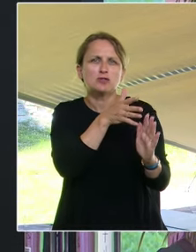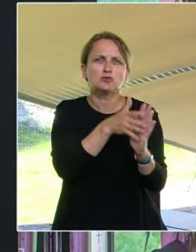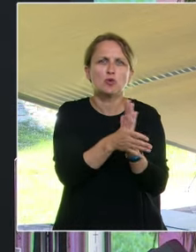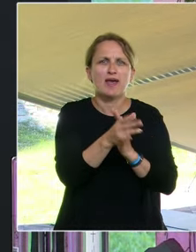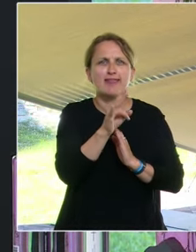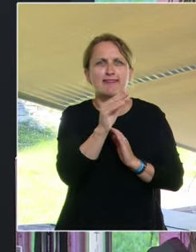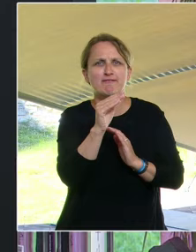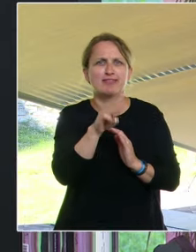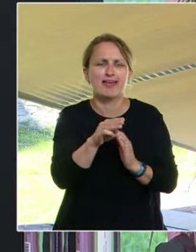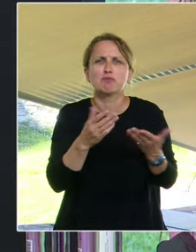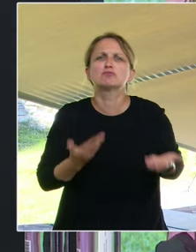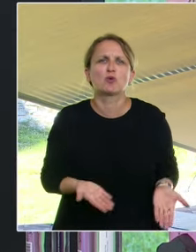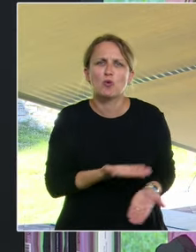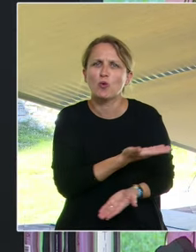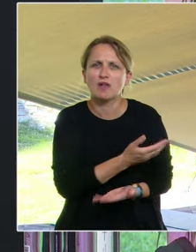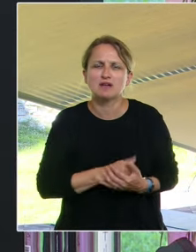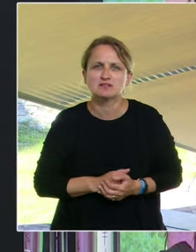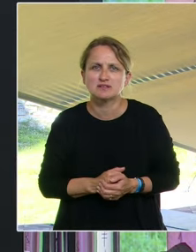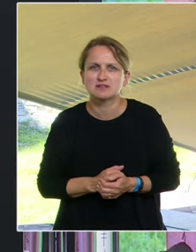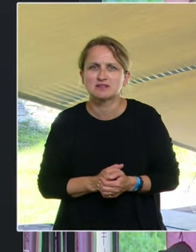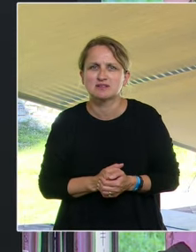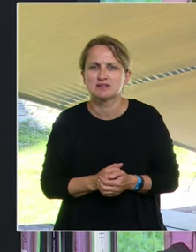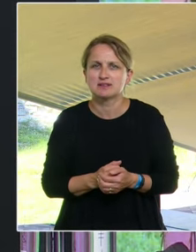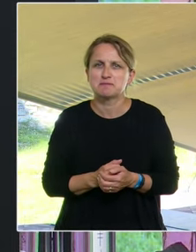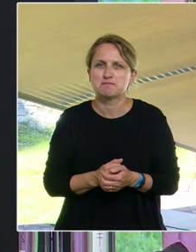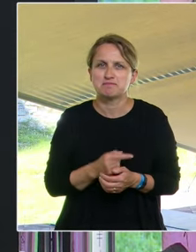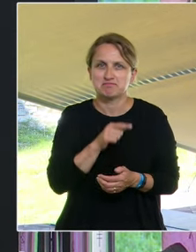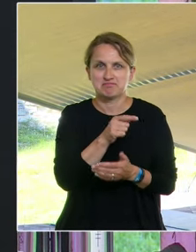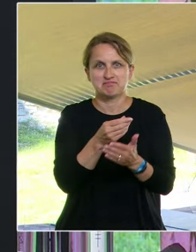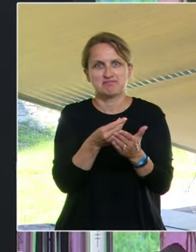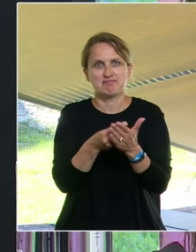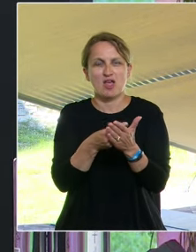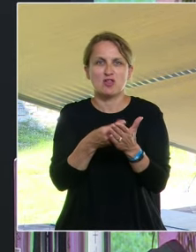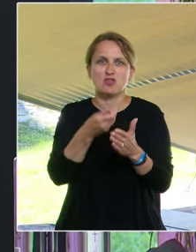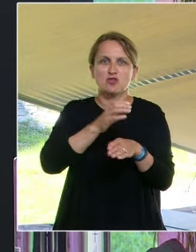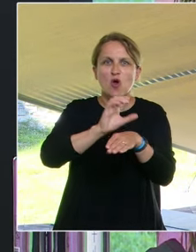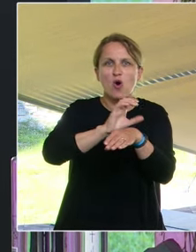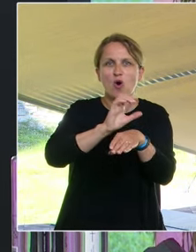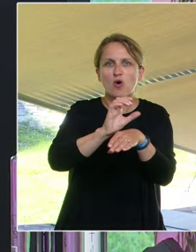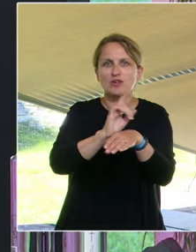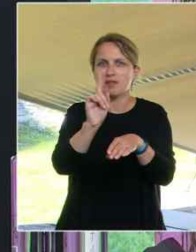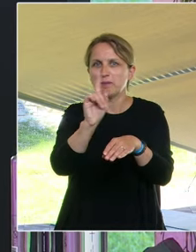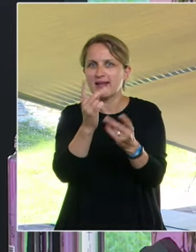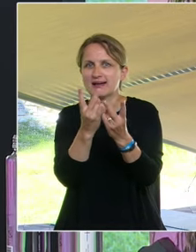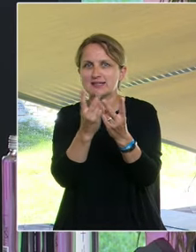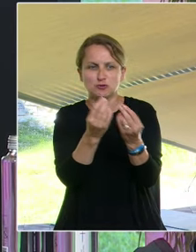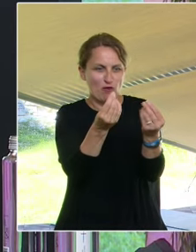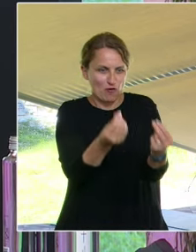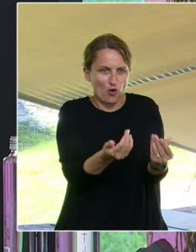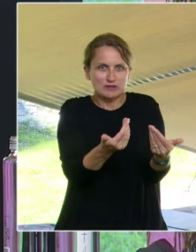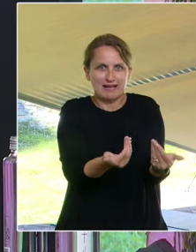know, historically so much obsessed with the value of producing something exclusive and physical.